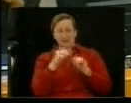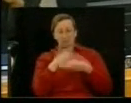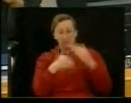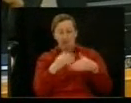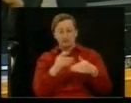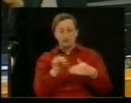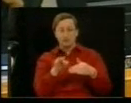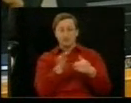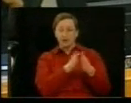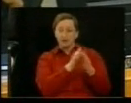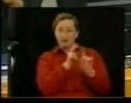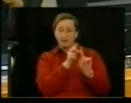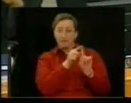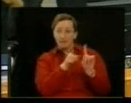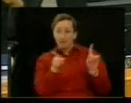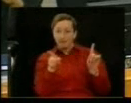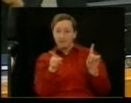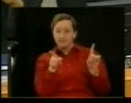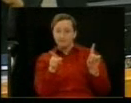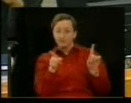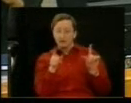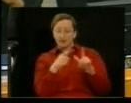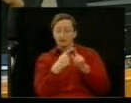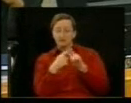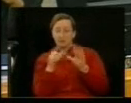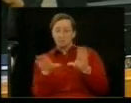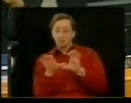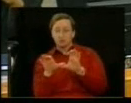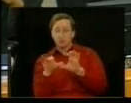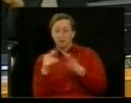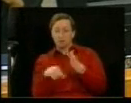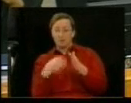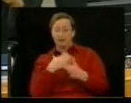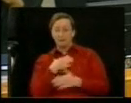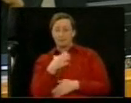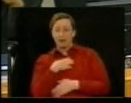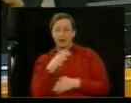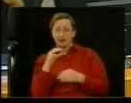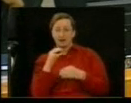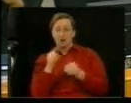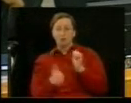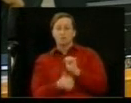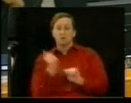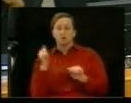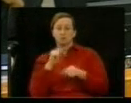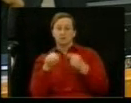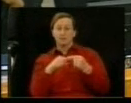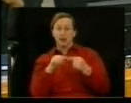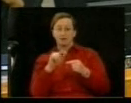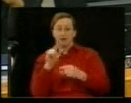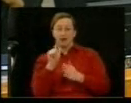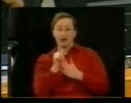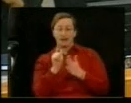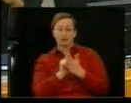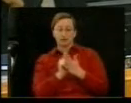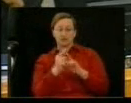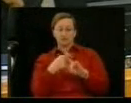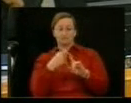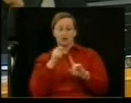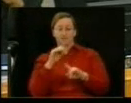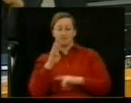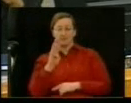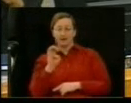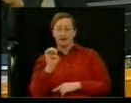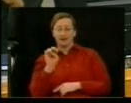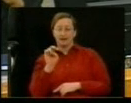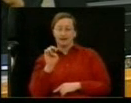outside of that process, we're doing what we complain the most about, some people legislating from the bench instead of doing what the